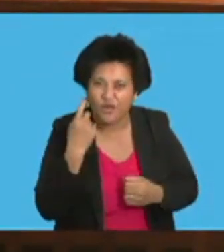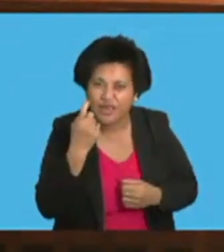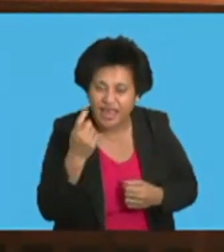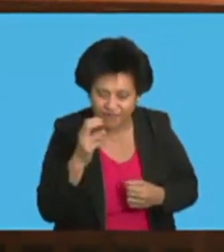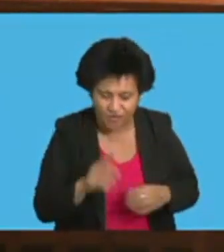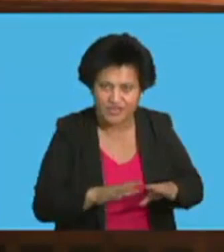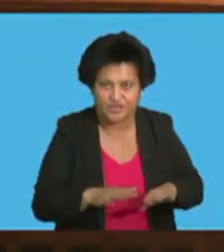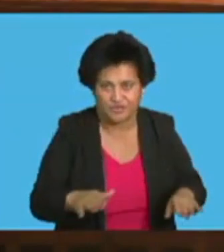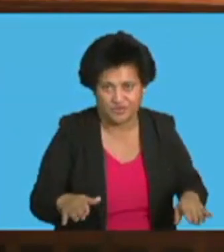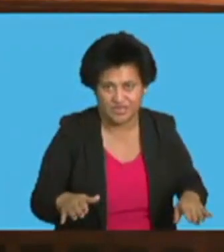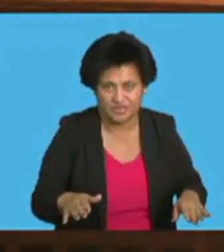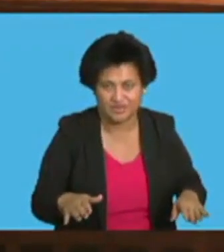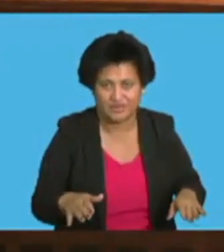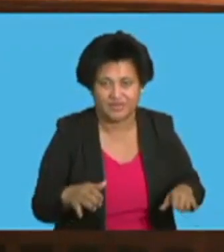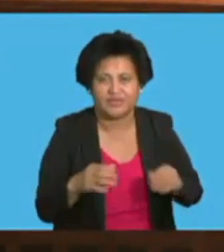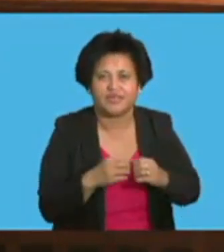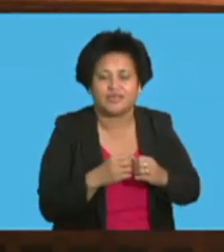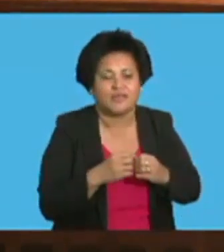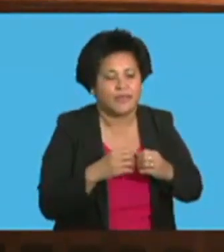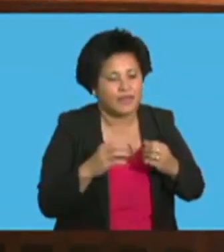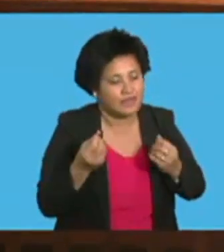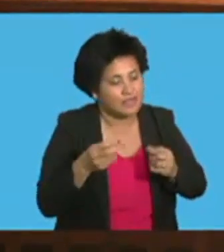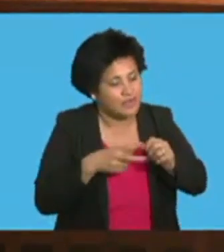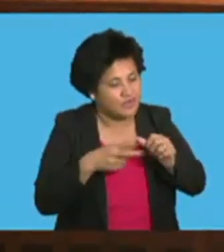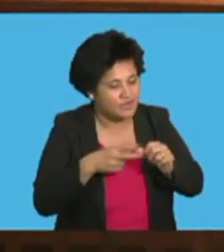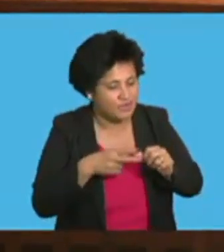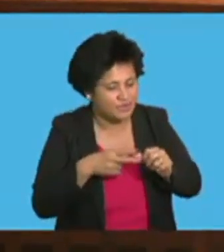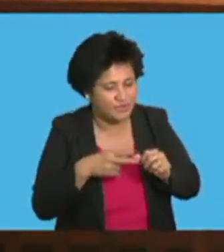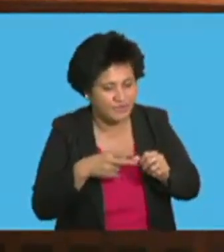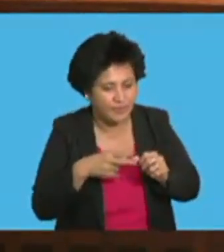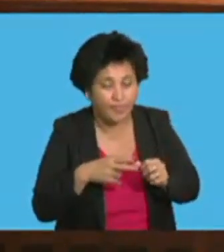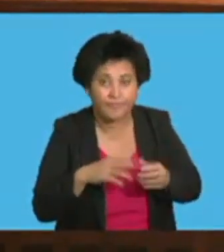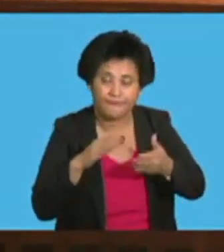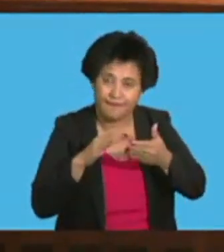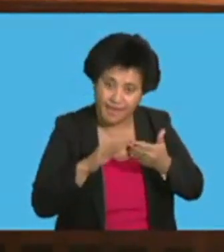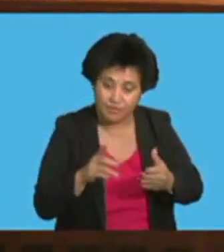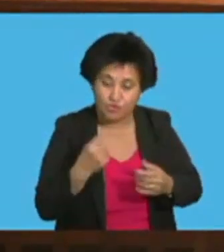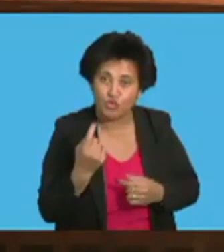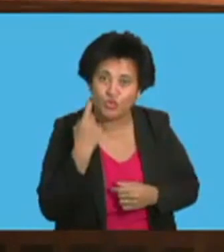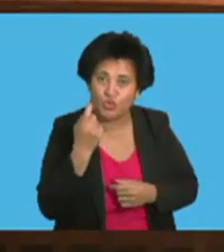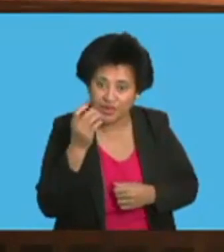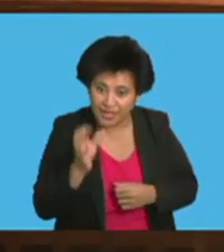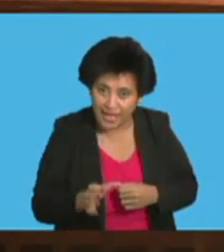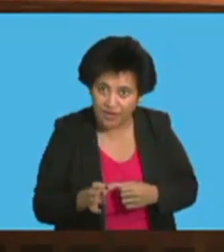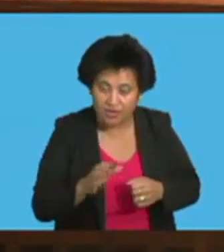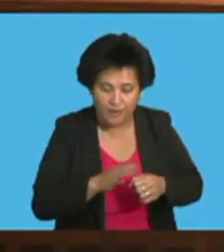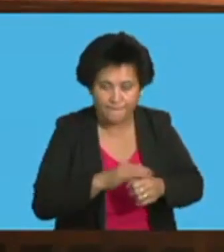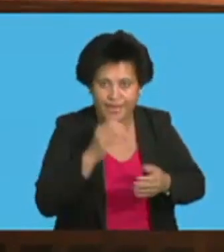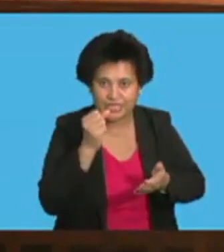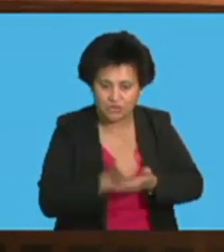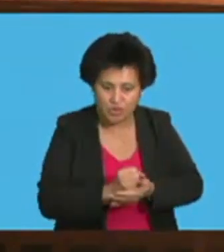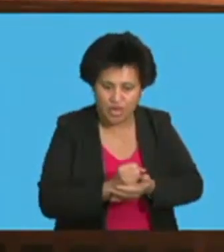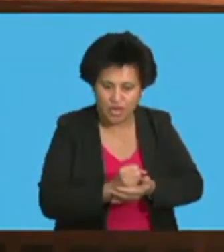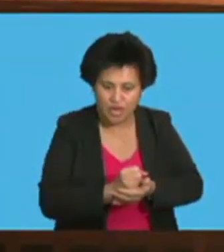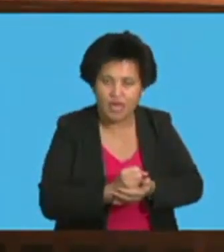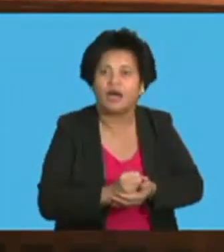child. It also assists the carers and welfare officers to ensure that the child's needs are addressed while they